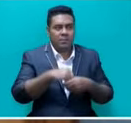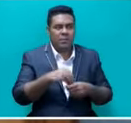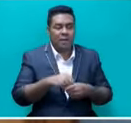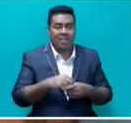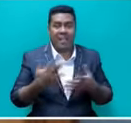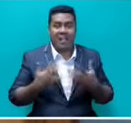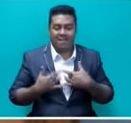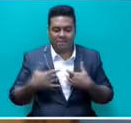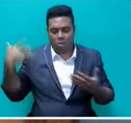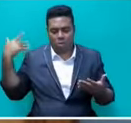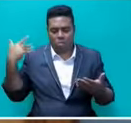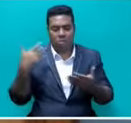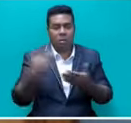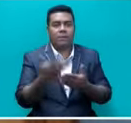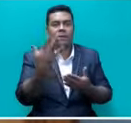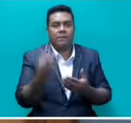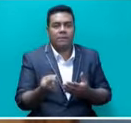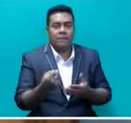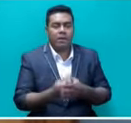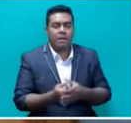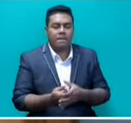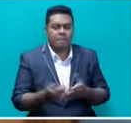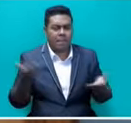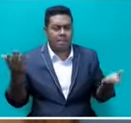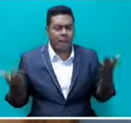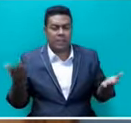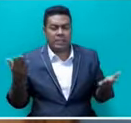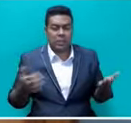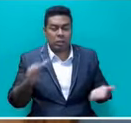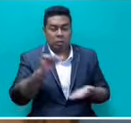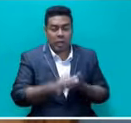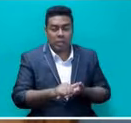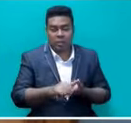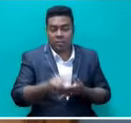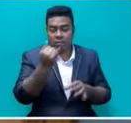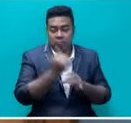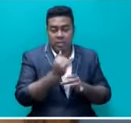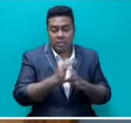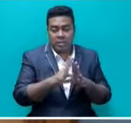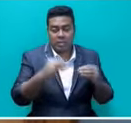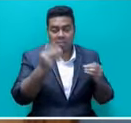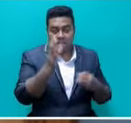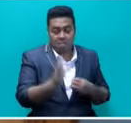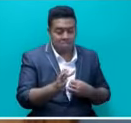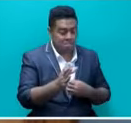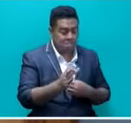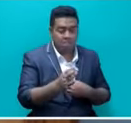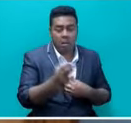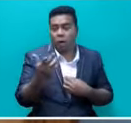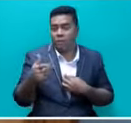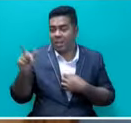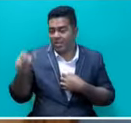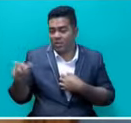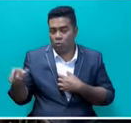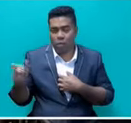life, balancing the rights of the sex offender, the individual. Thank